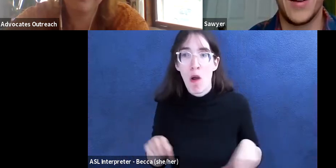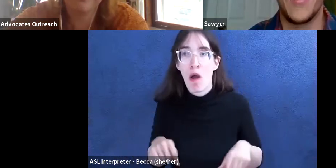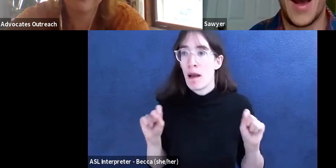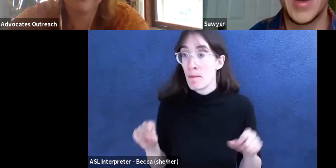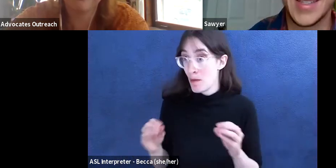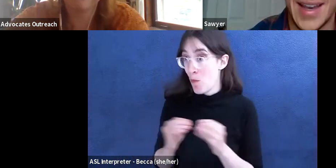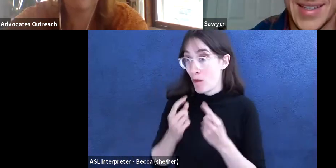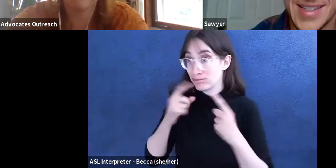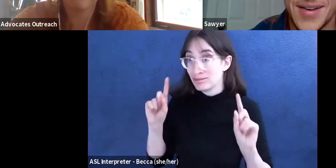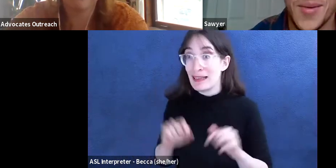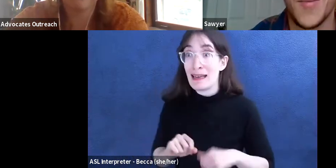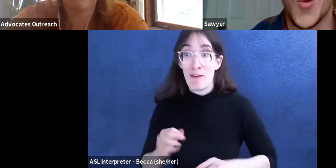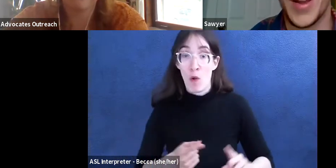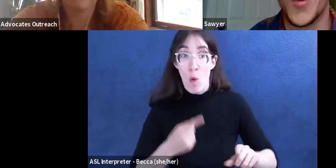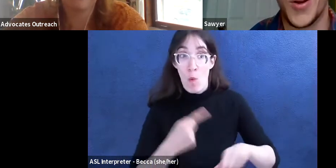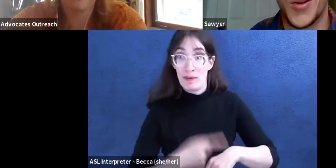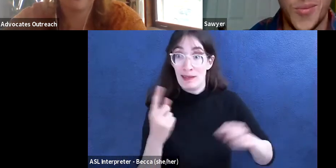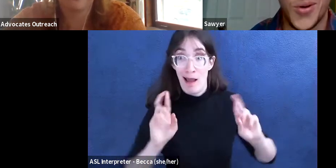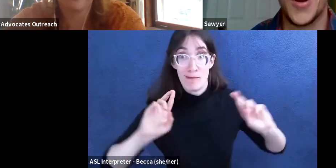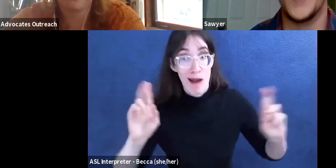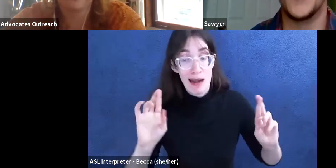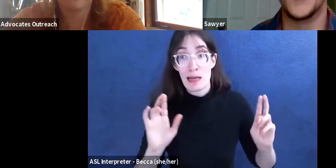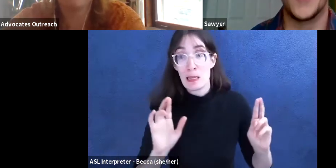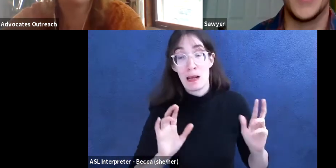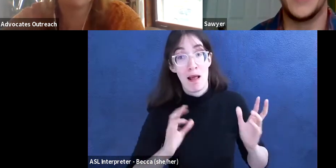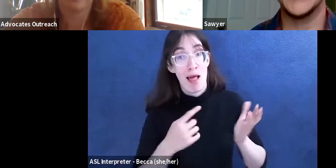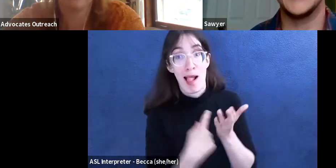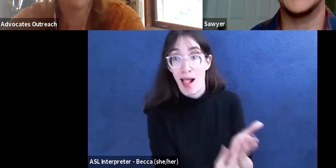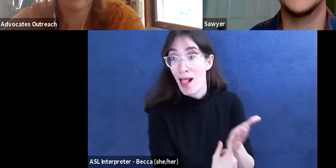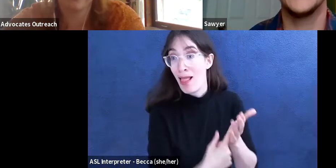your body, your choice, like that kind of stuff.